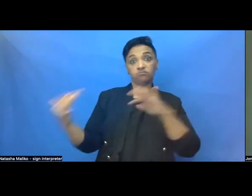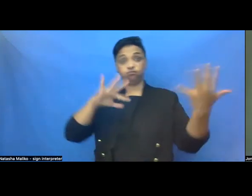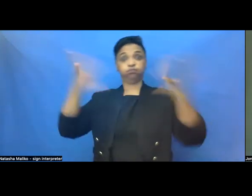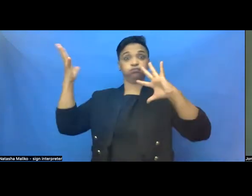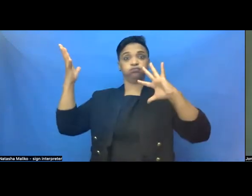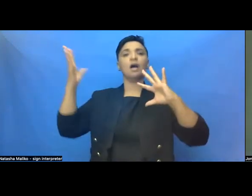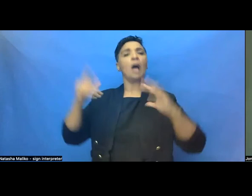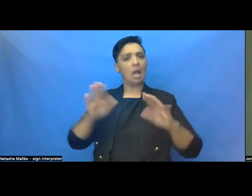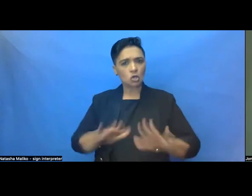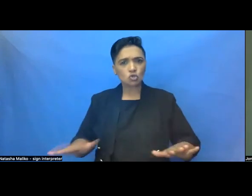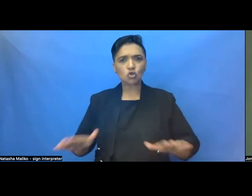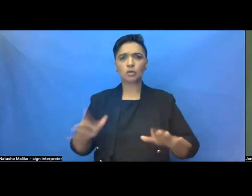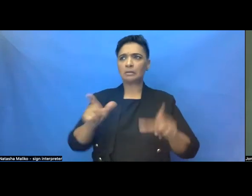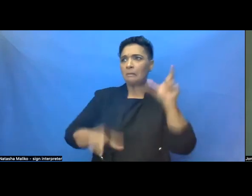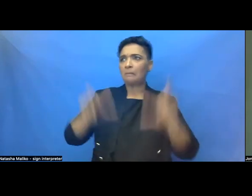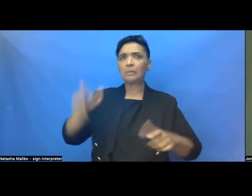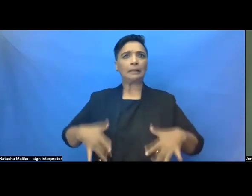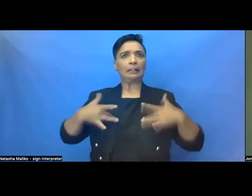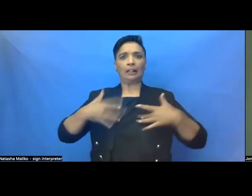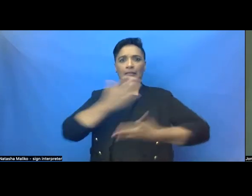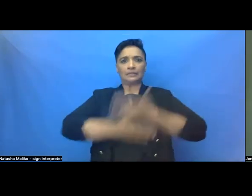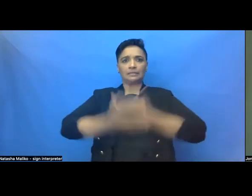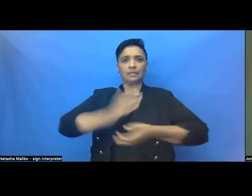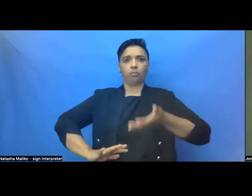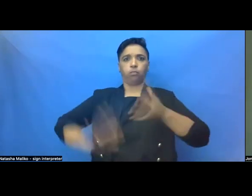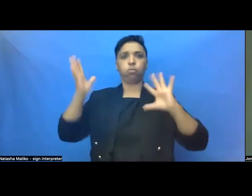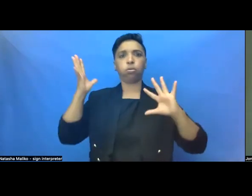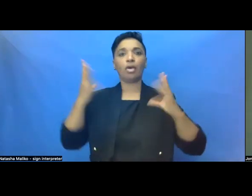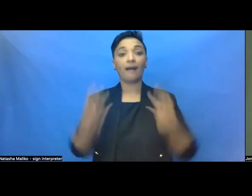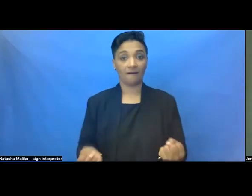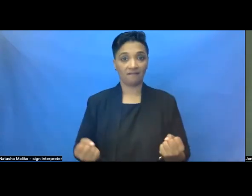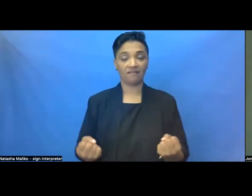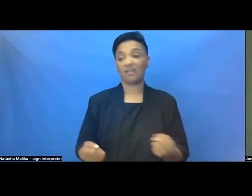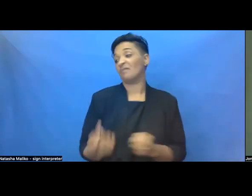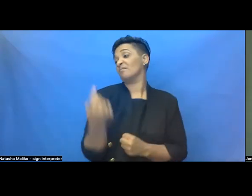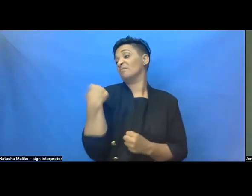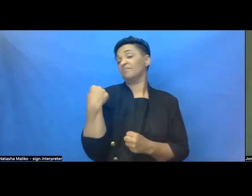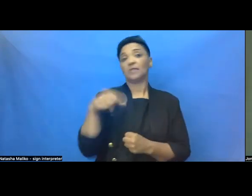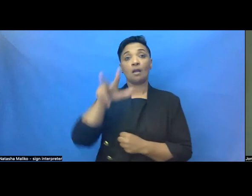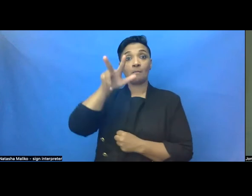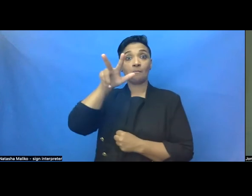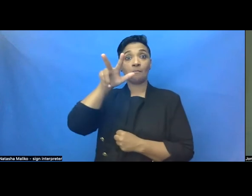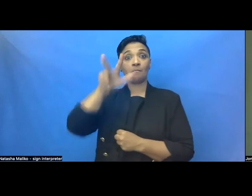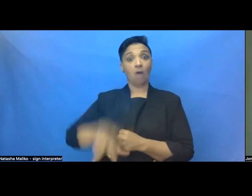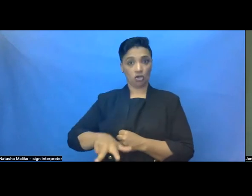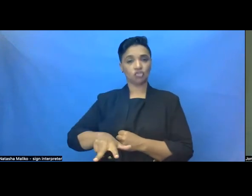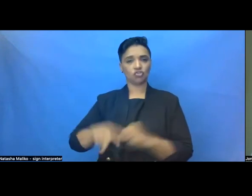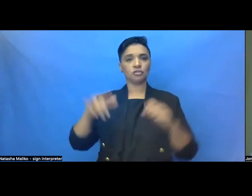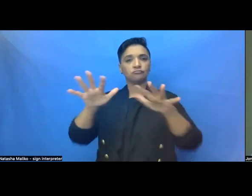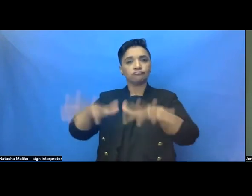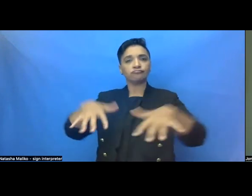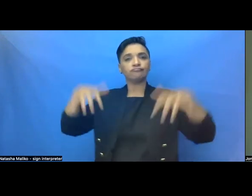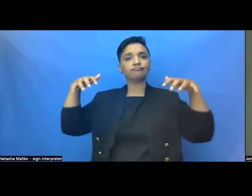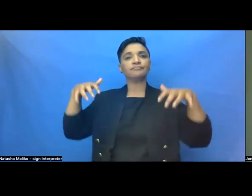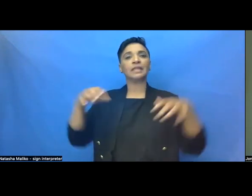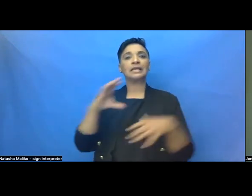persons with disabilities in Ukraine. May I remind that in March, during its 26th session, the CRPD